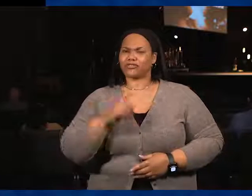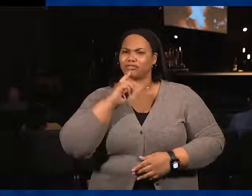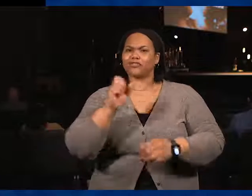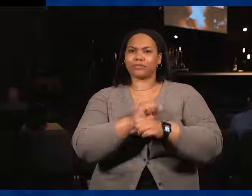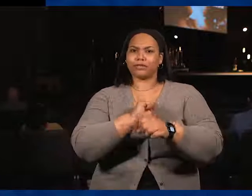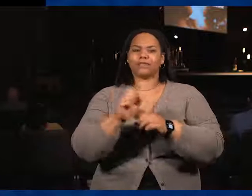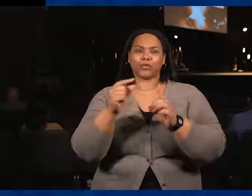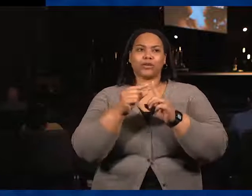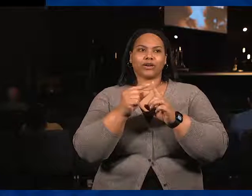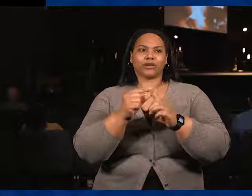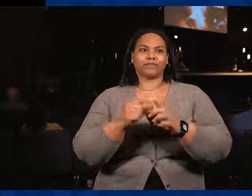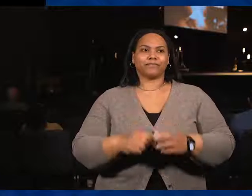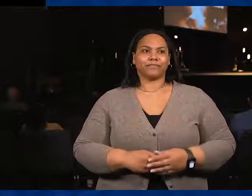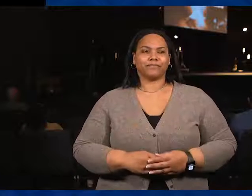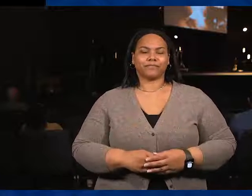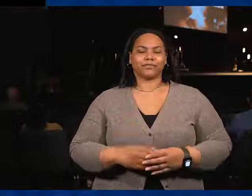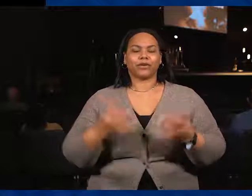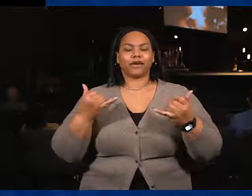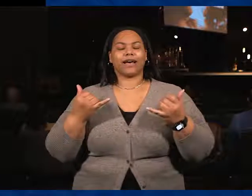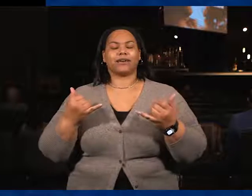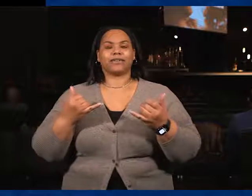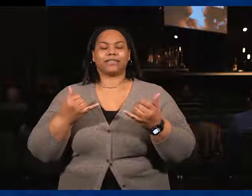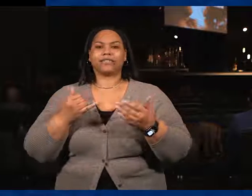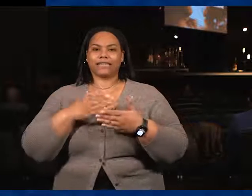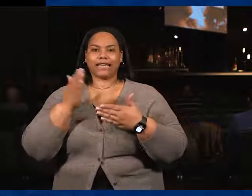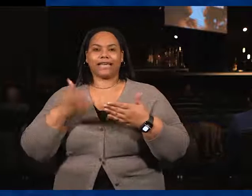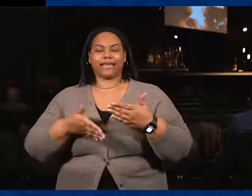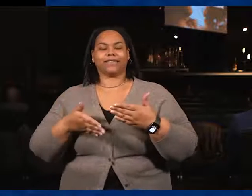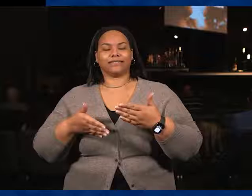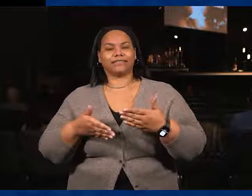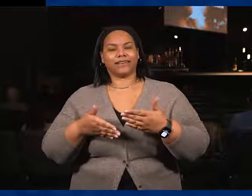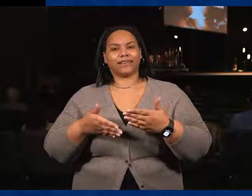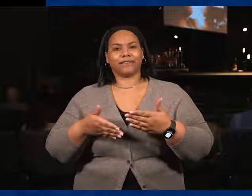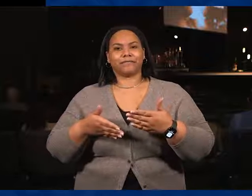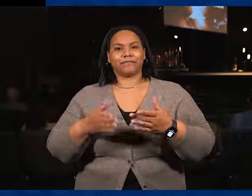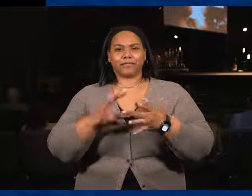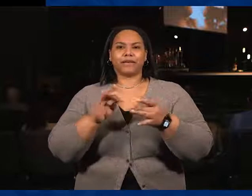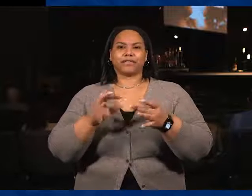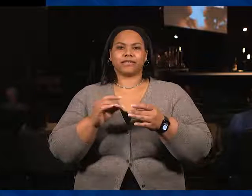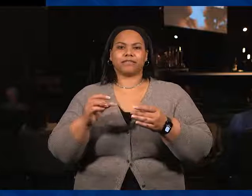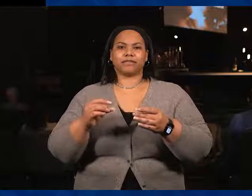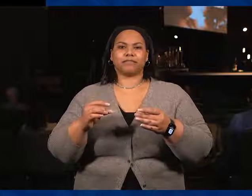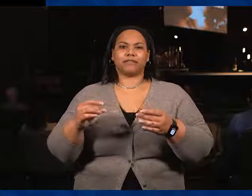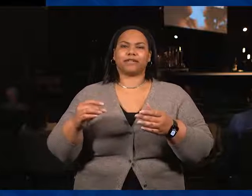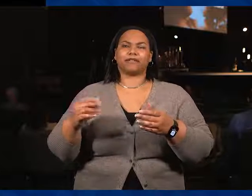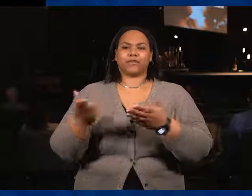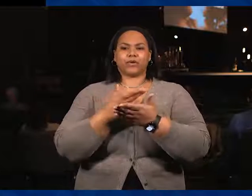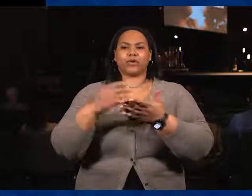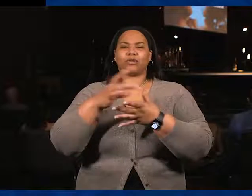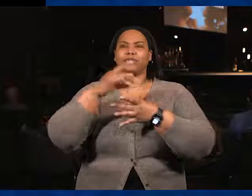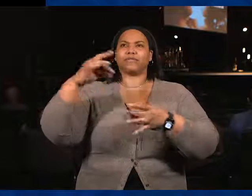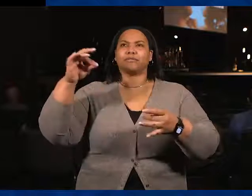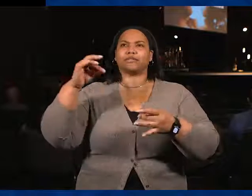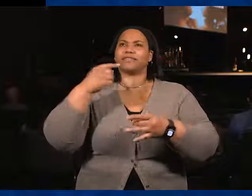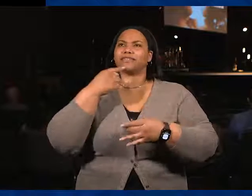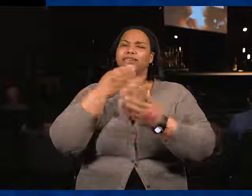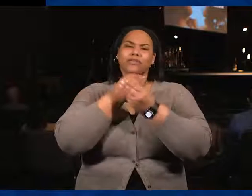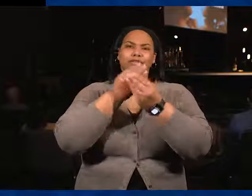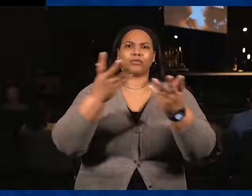This is the end of the sermon. But the Holy Spirit is telling me to tell you this. The man says, speak a